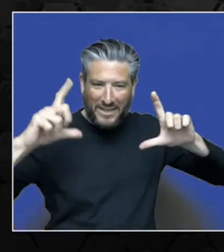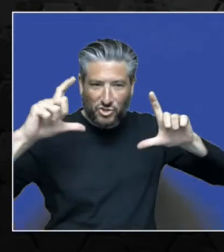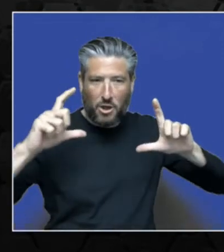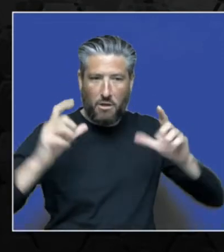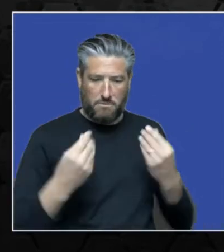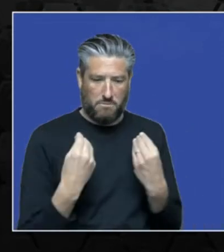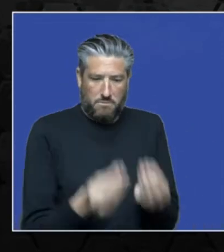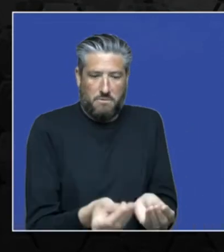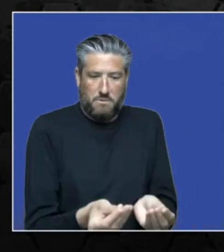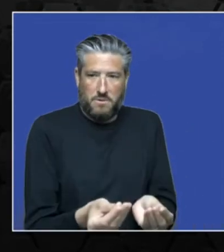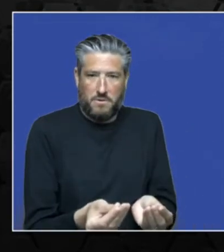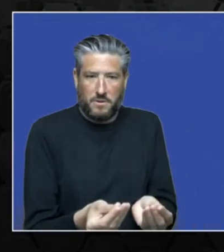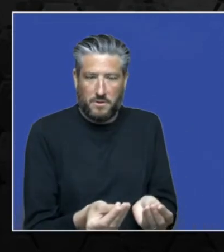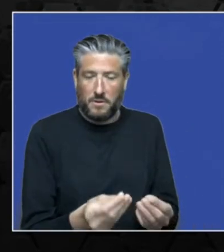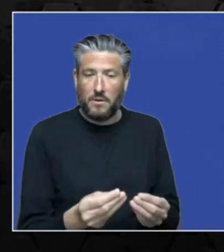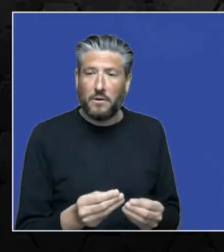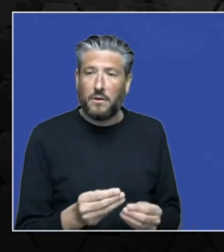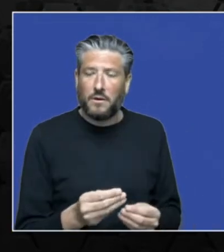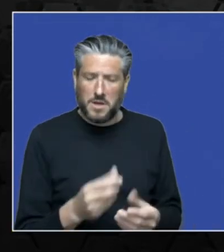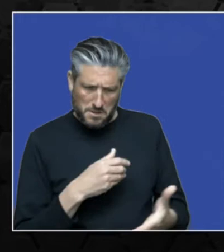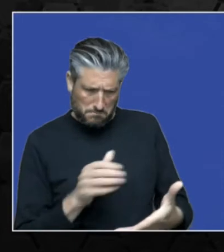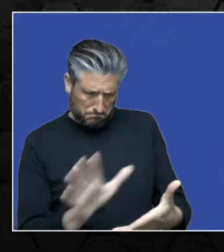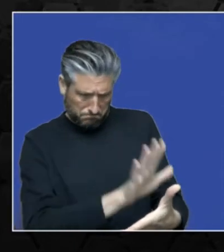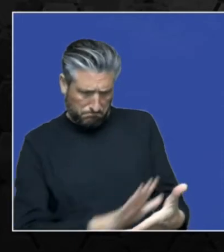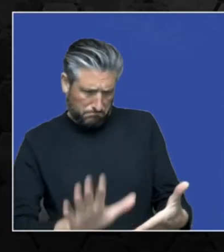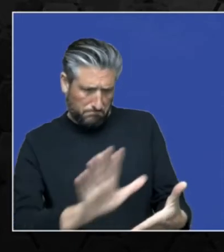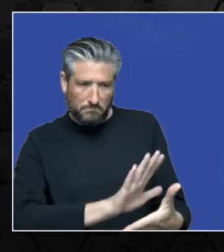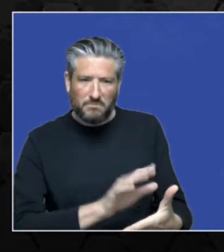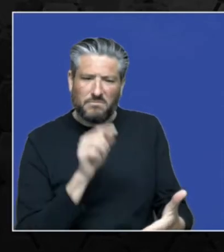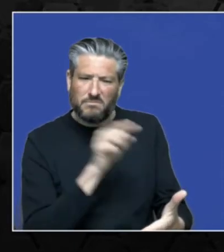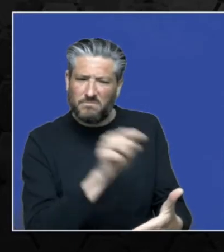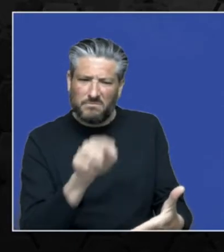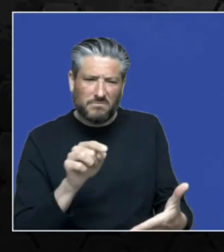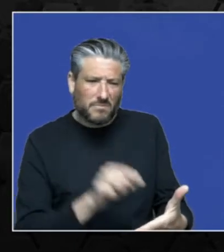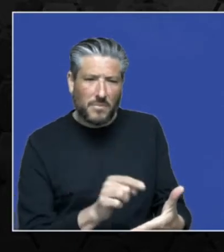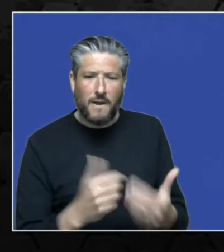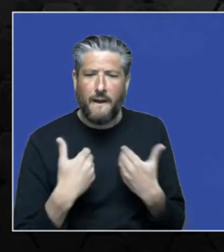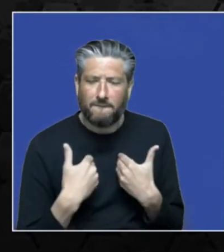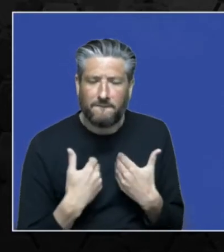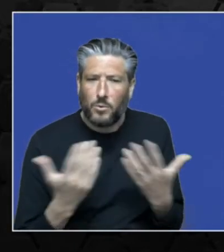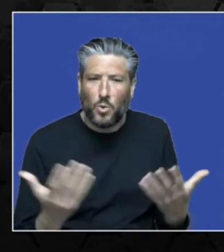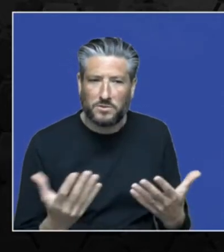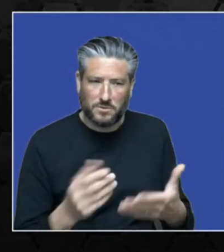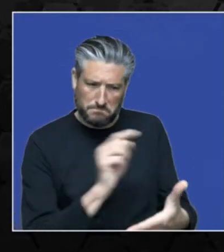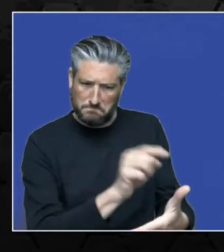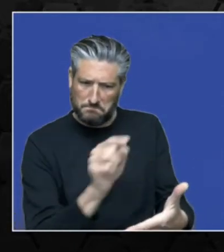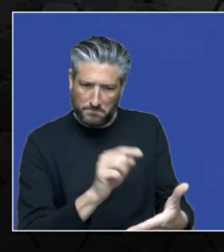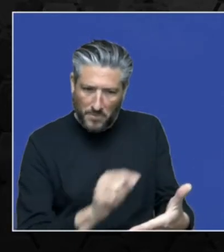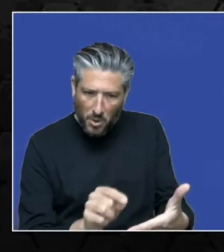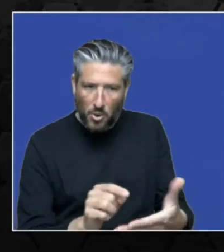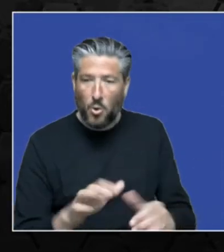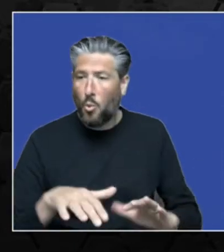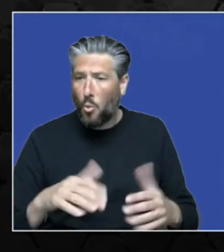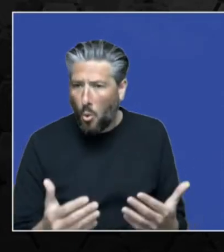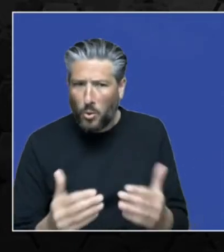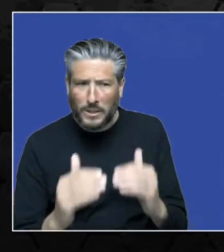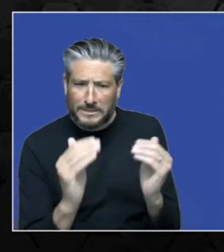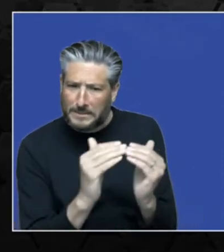the thing you can see in this particular slide as well. Similarity detection, cluster automatic labeling,